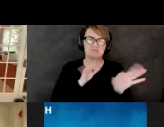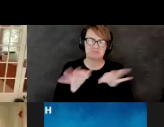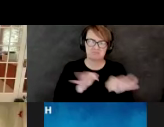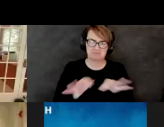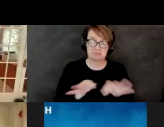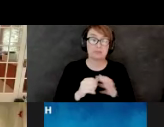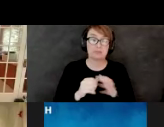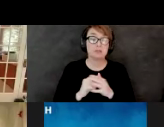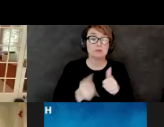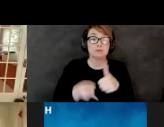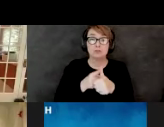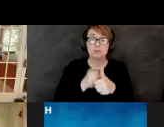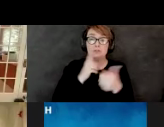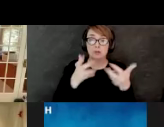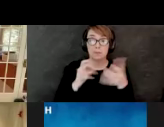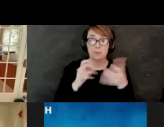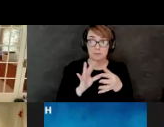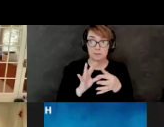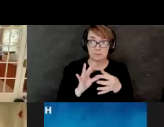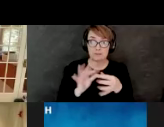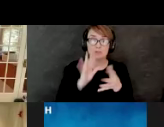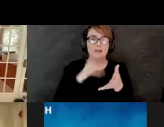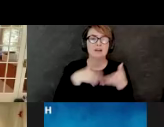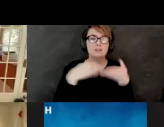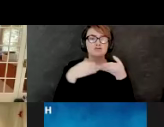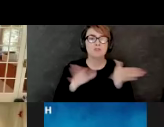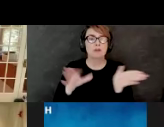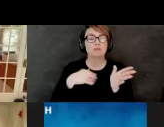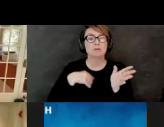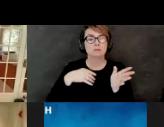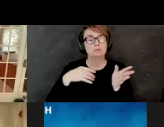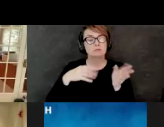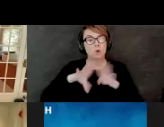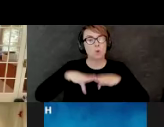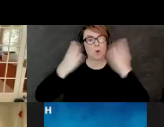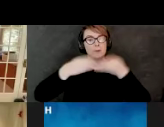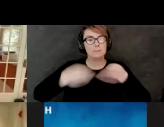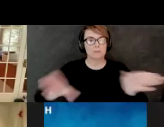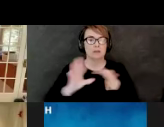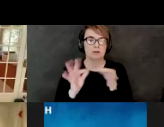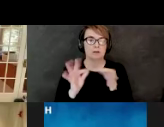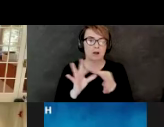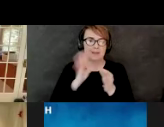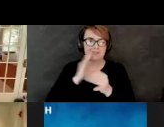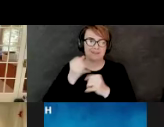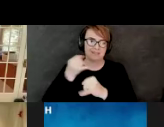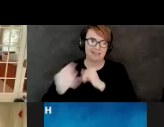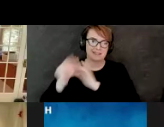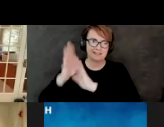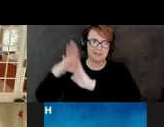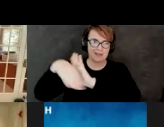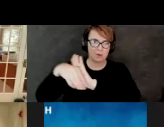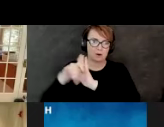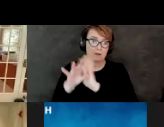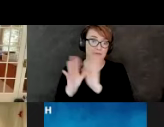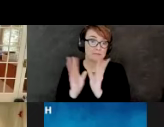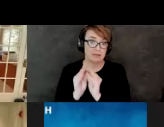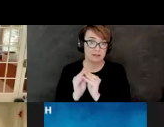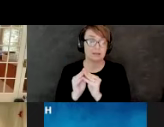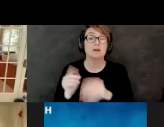that there will be a general public comment period in the last half hour of this meeting, at which time we will take